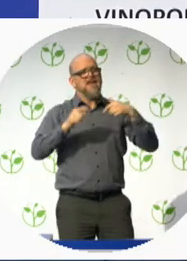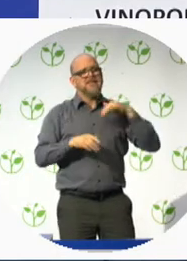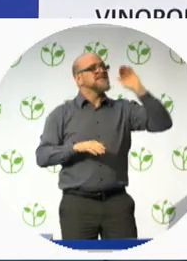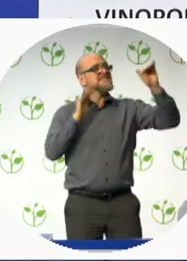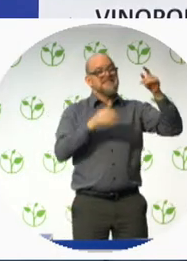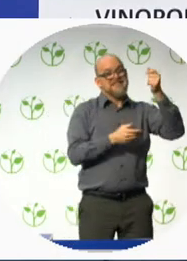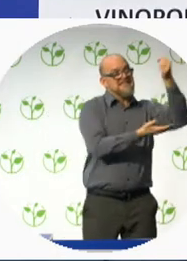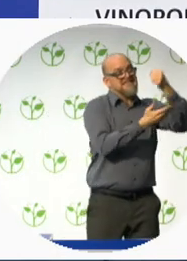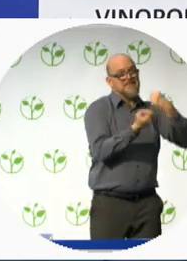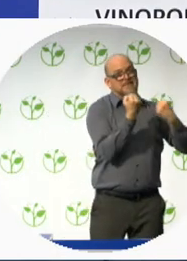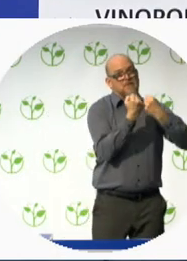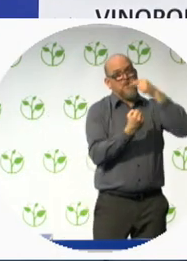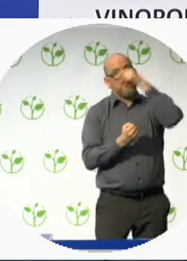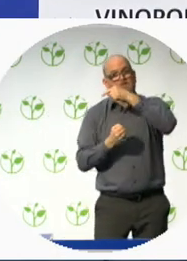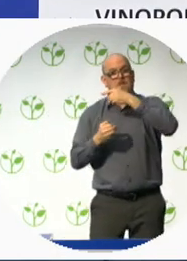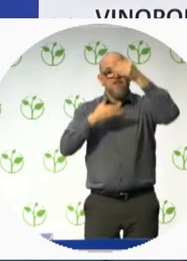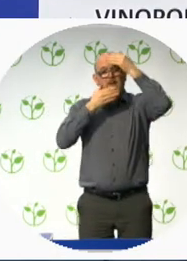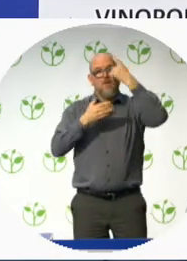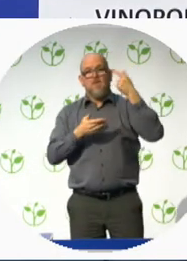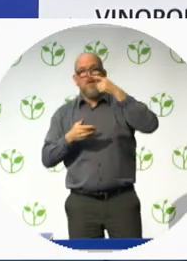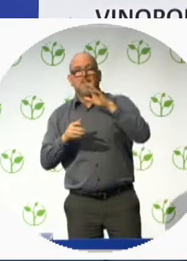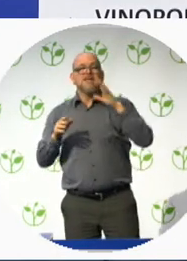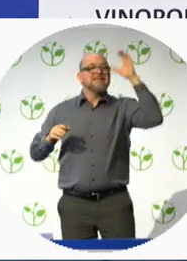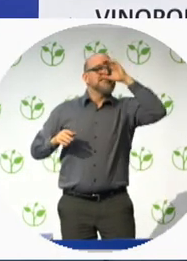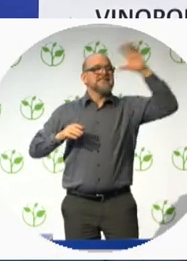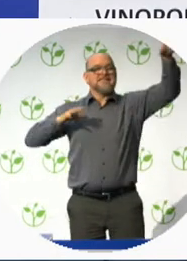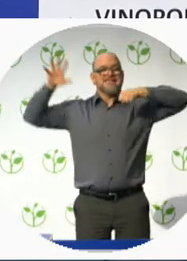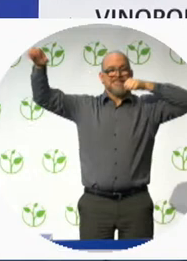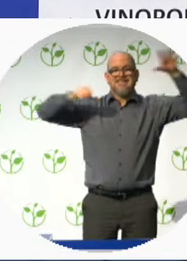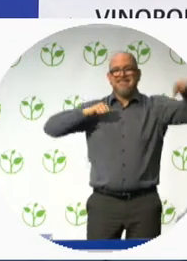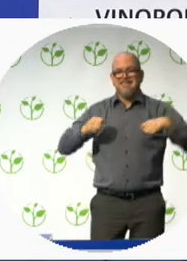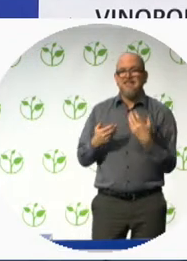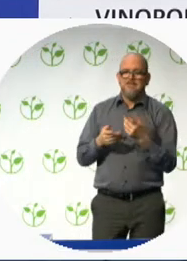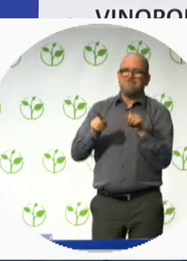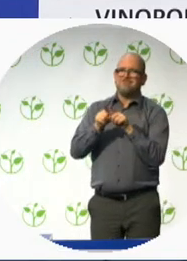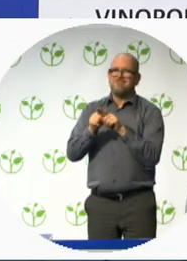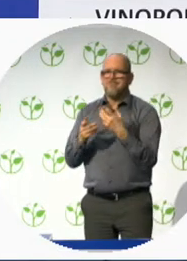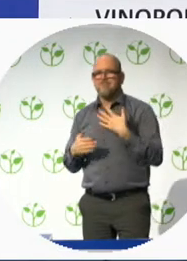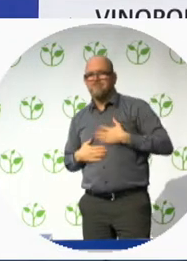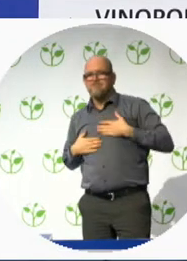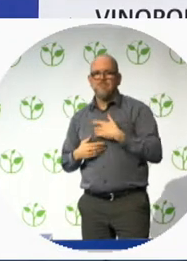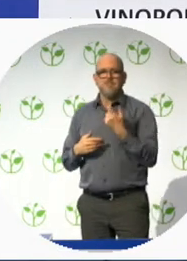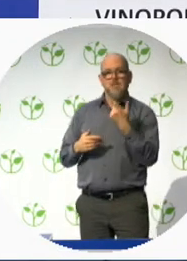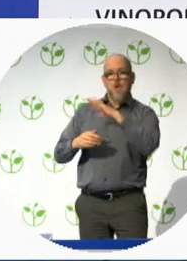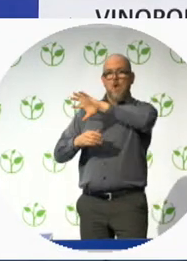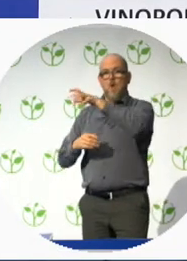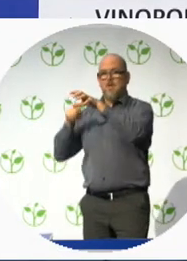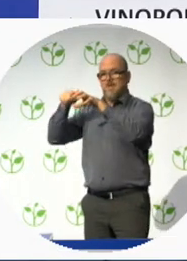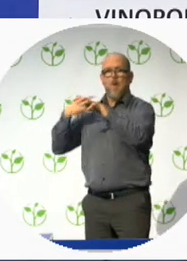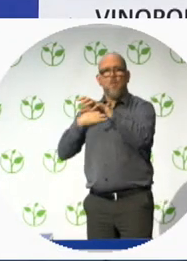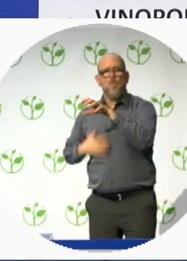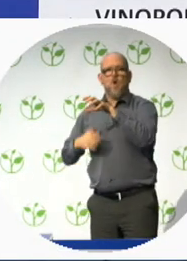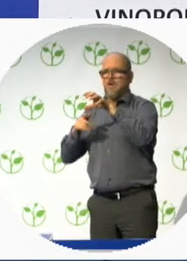the software that we built and replicating it and distributing it in more areas of the country, as well as expanding